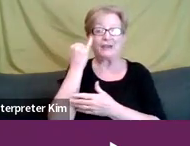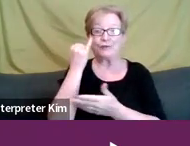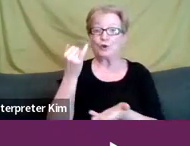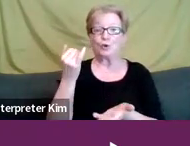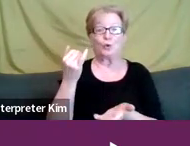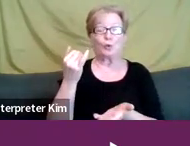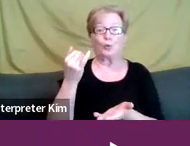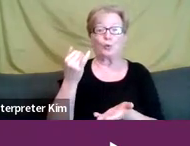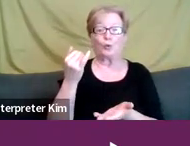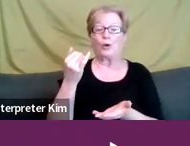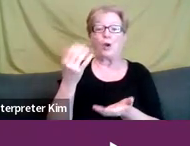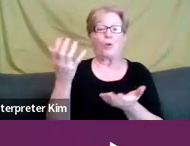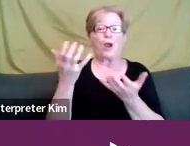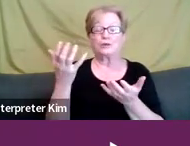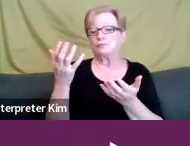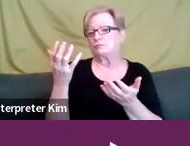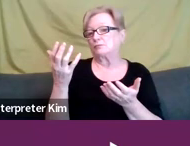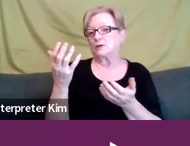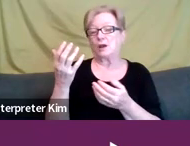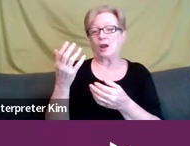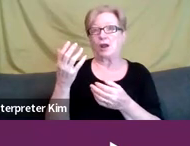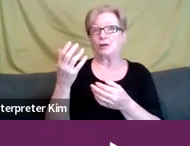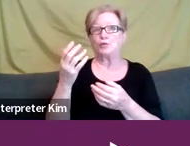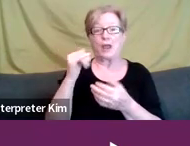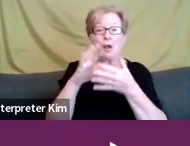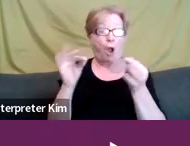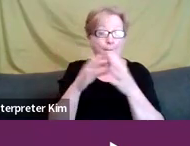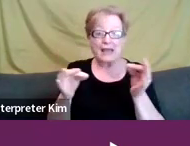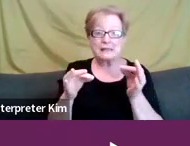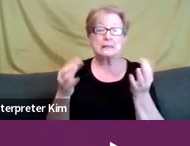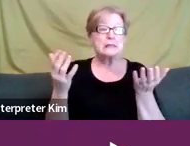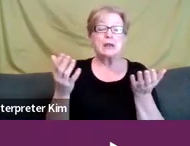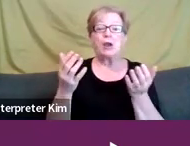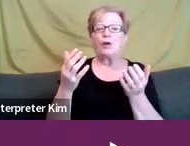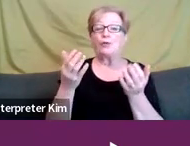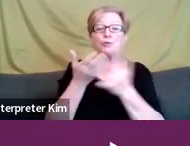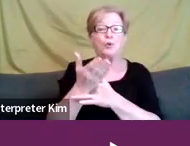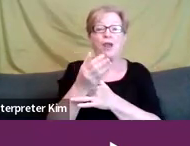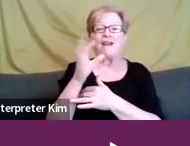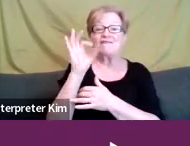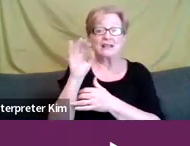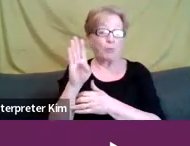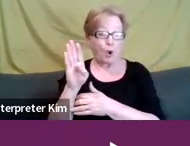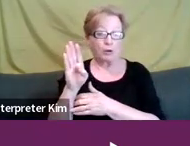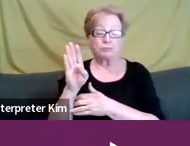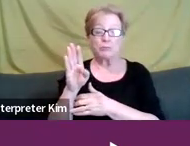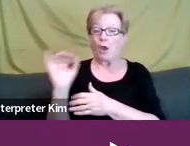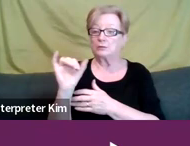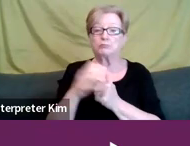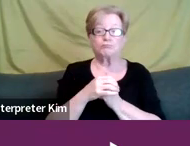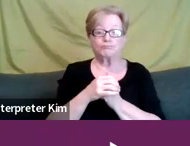Zoom, also you can comment on Facebook as